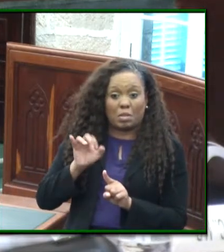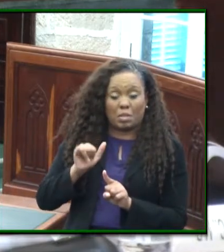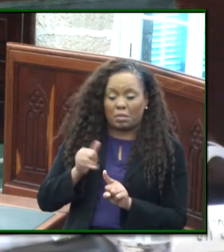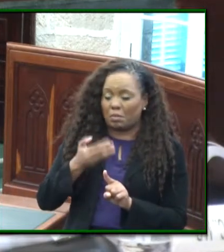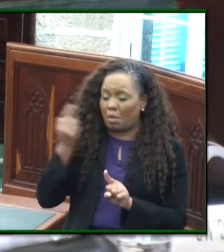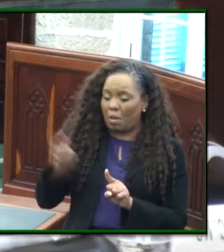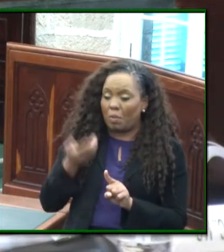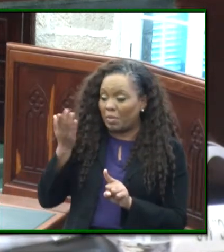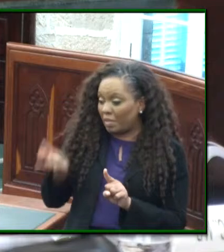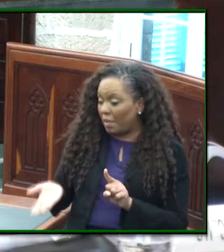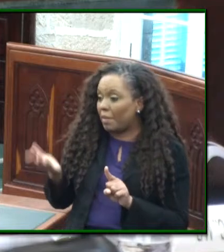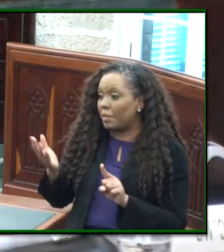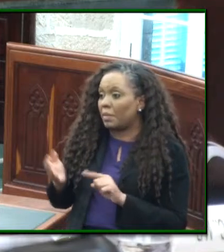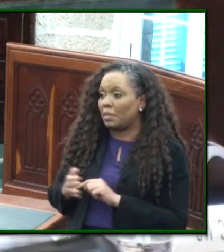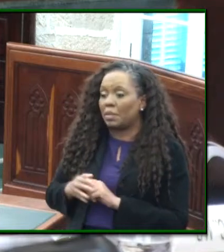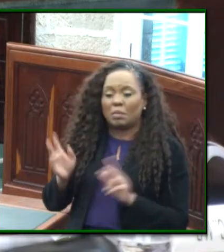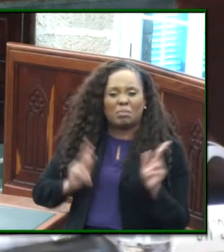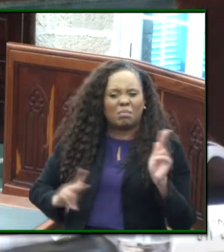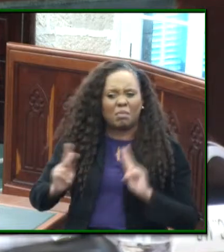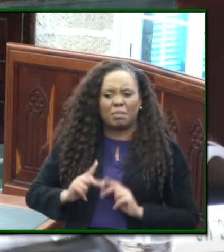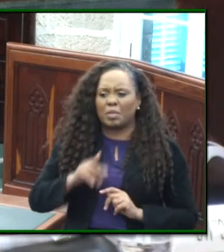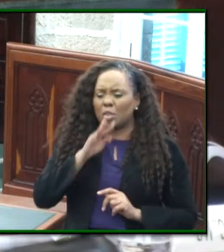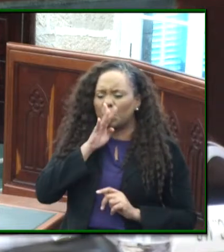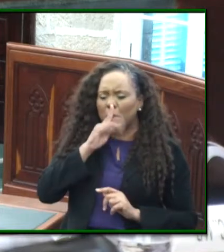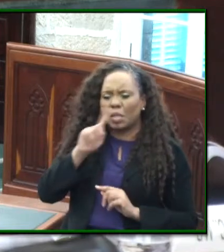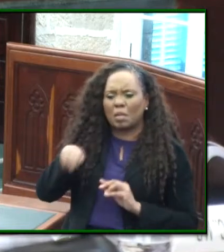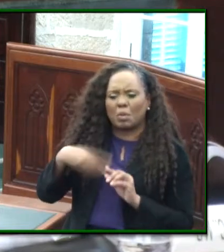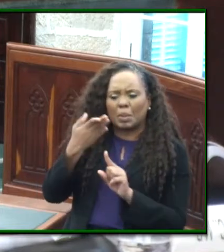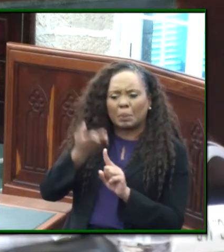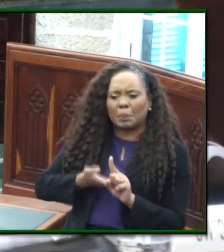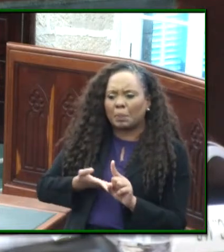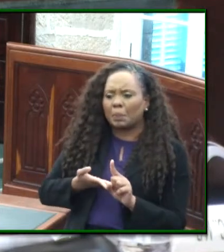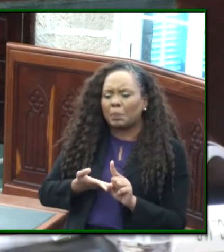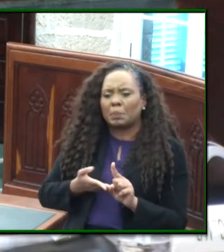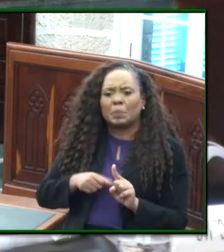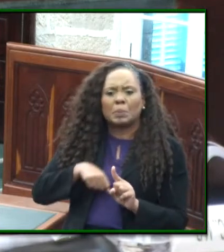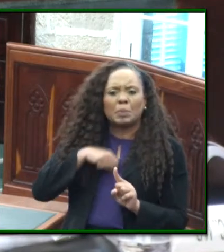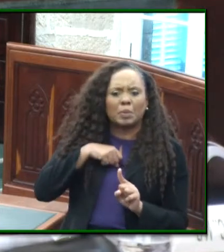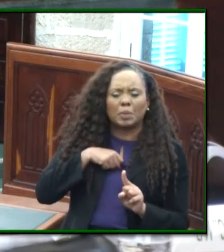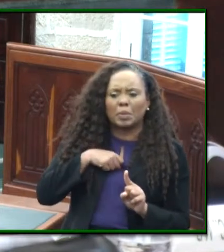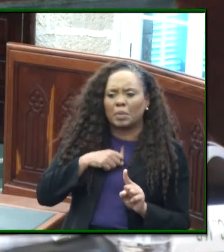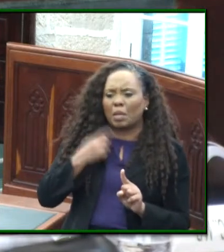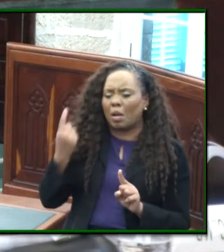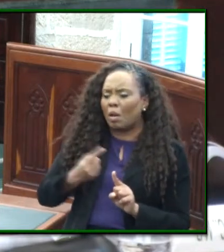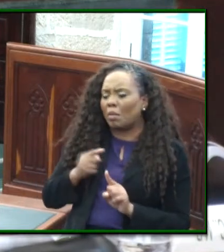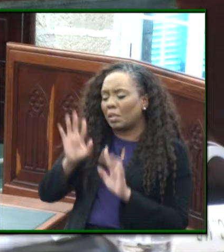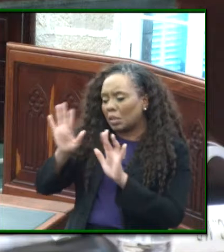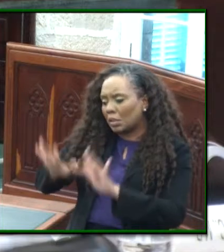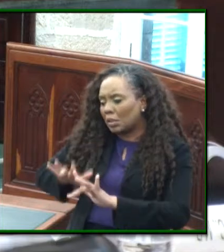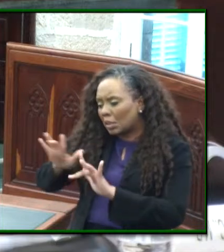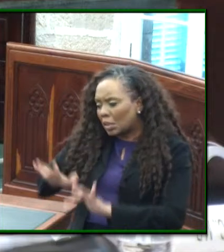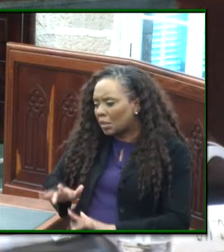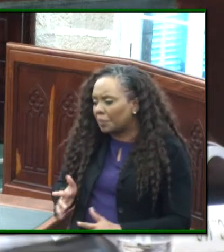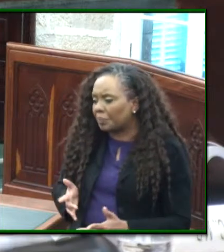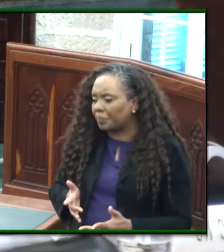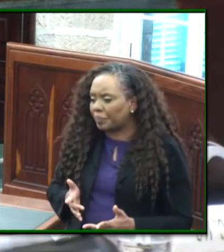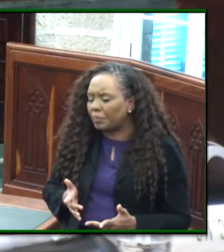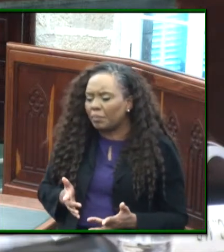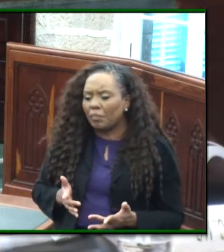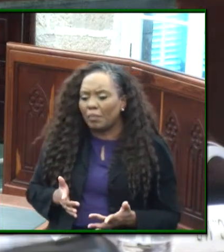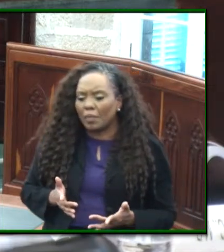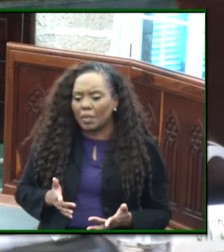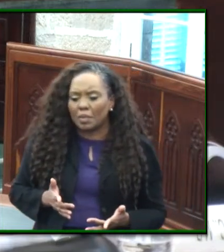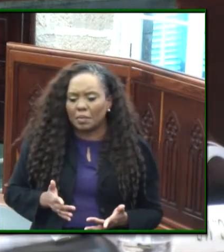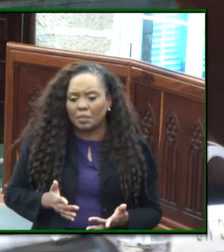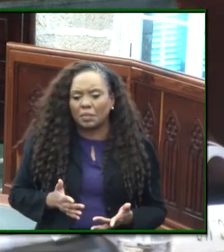have spoken of him would tell the tale of the fact that the empathy that was shown was something that I think it ought to be encouraged